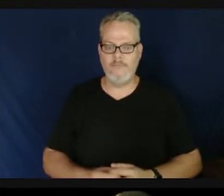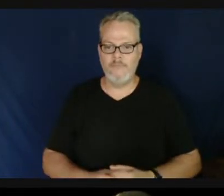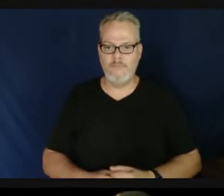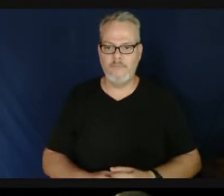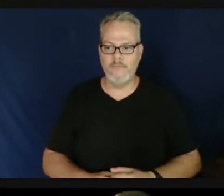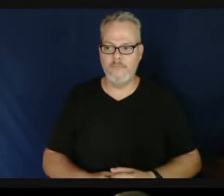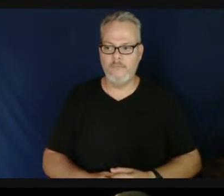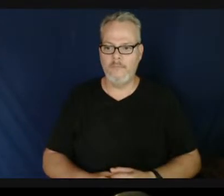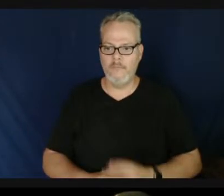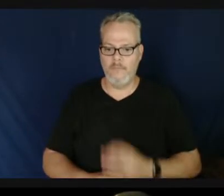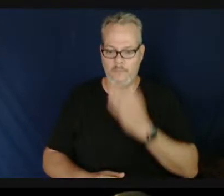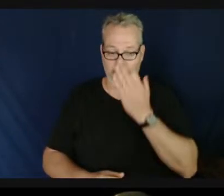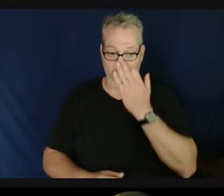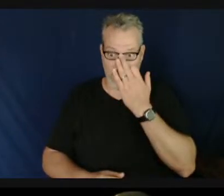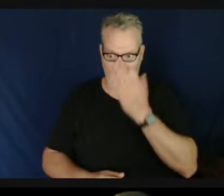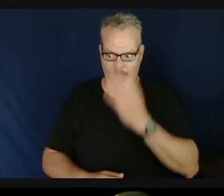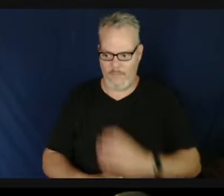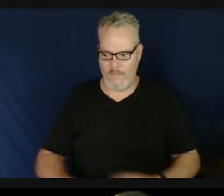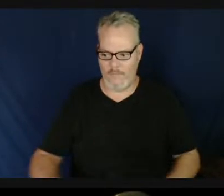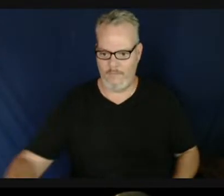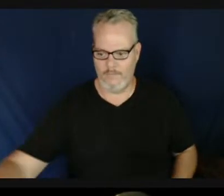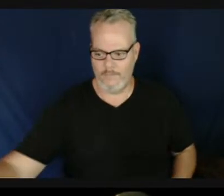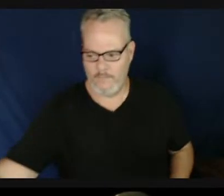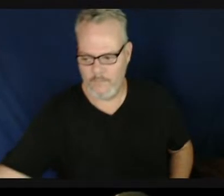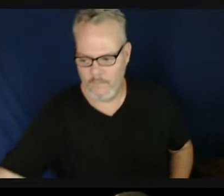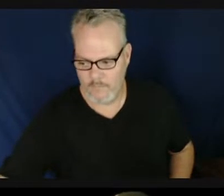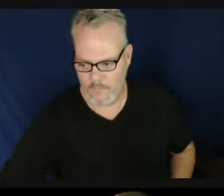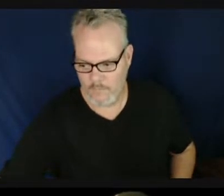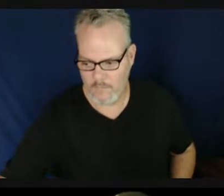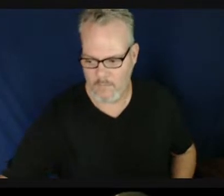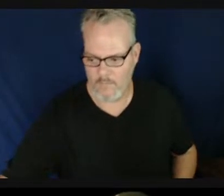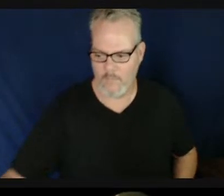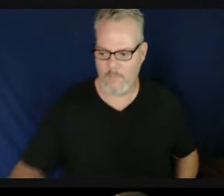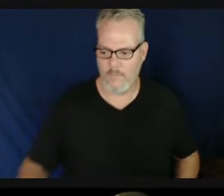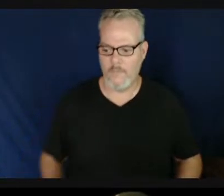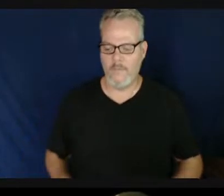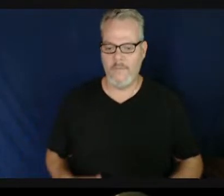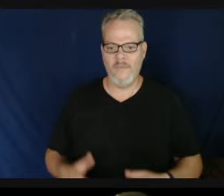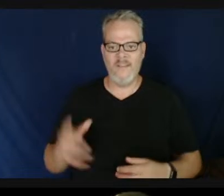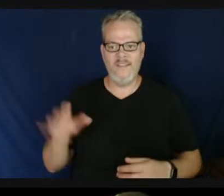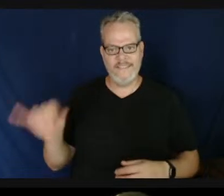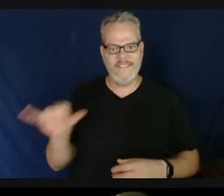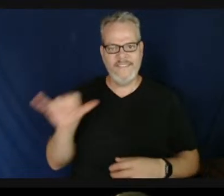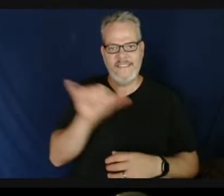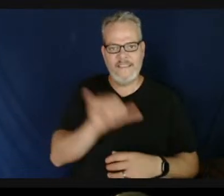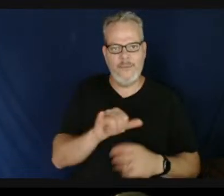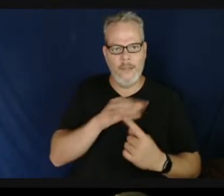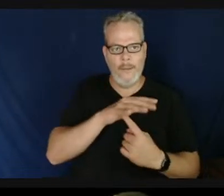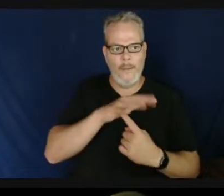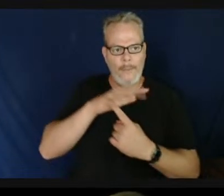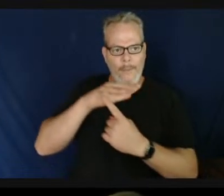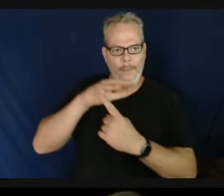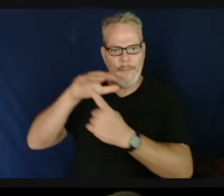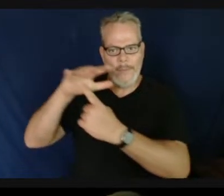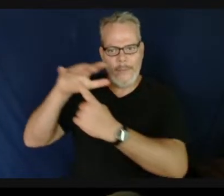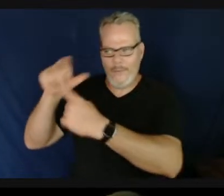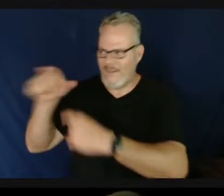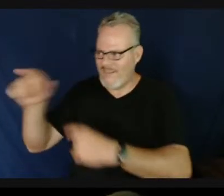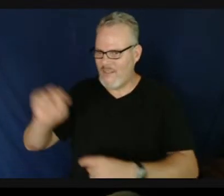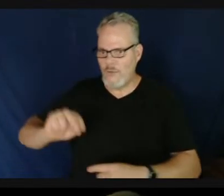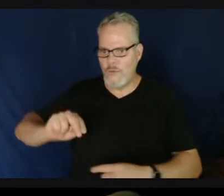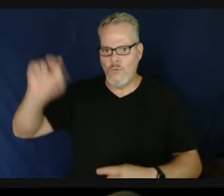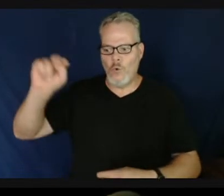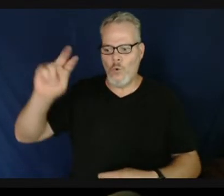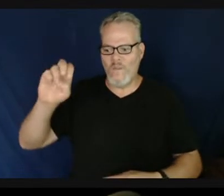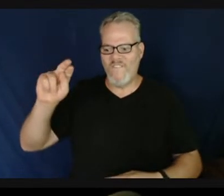So there is the south vent, and similarly, they flew it over that way to the north vent, and that is this